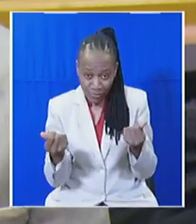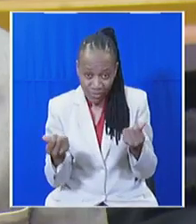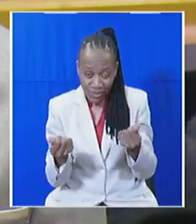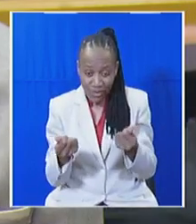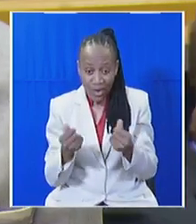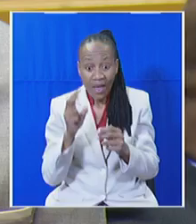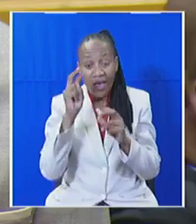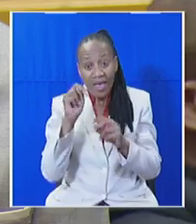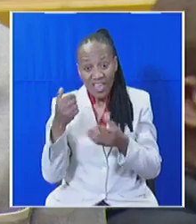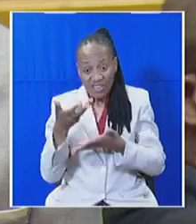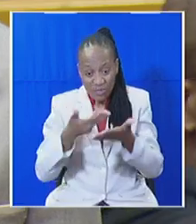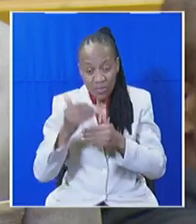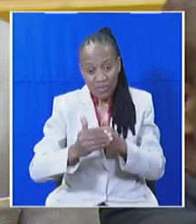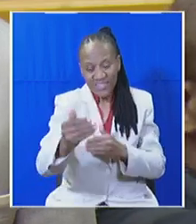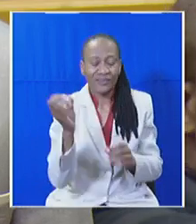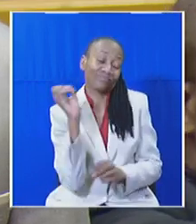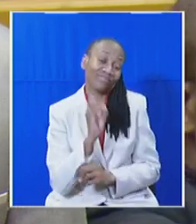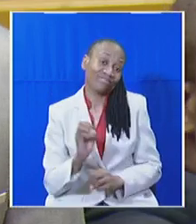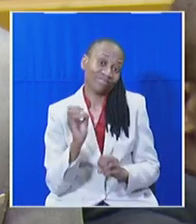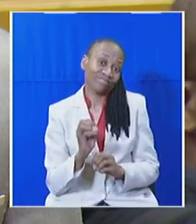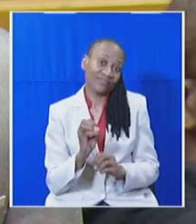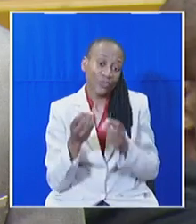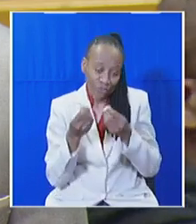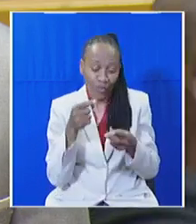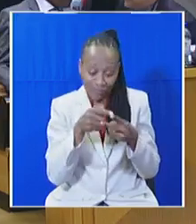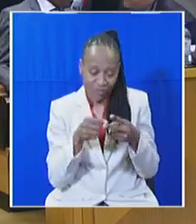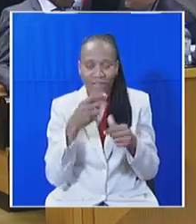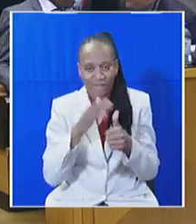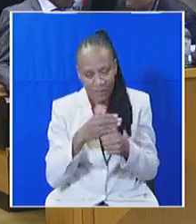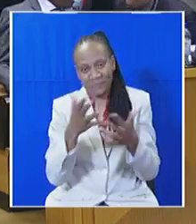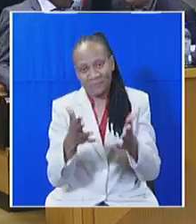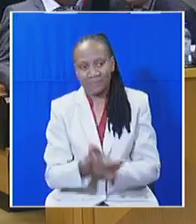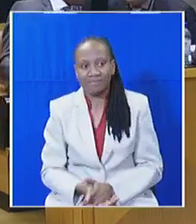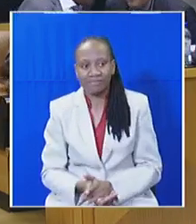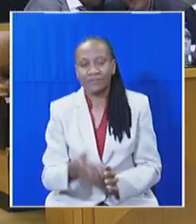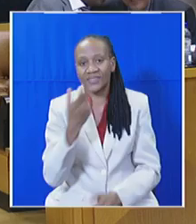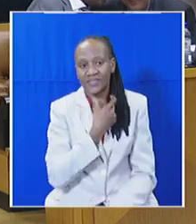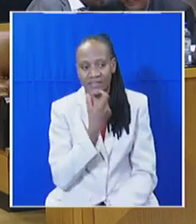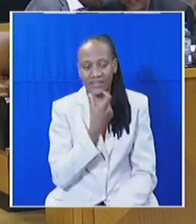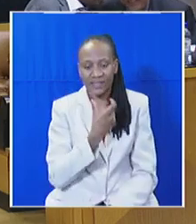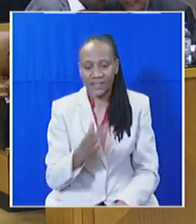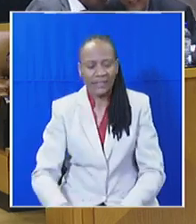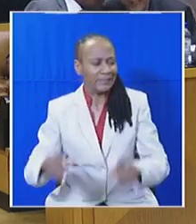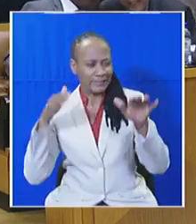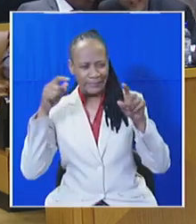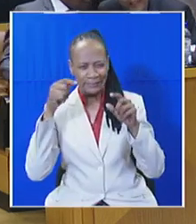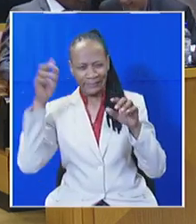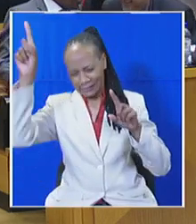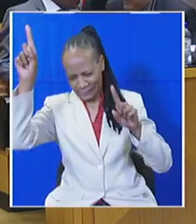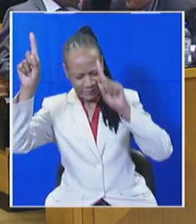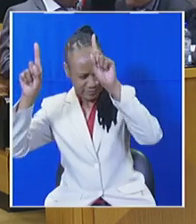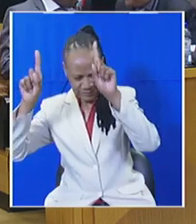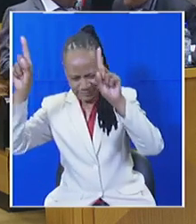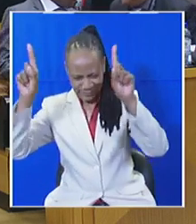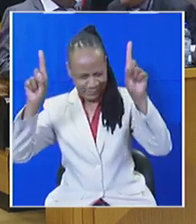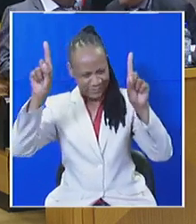Order, Madam Speaker. Order, Madam Speaker. Mr. President. Order, Madam Speaker. He's not going to talk